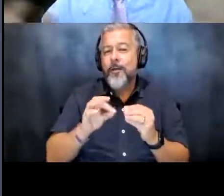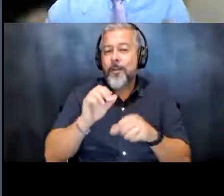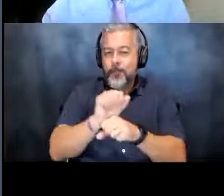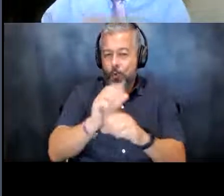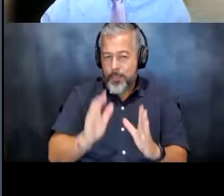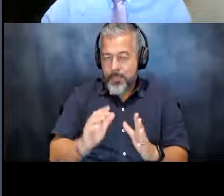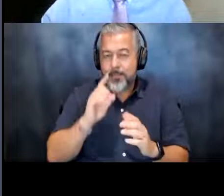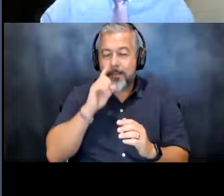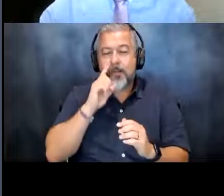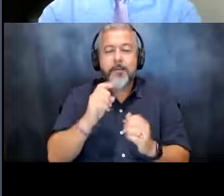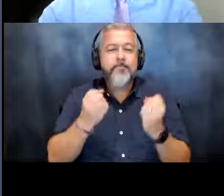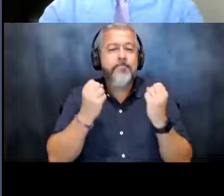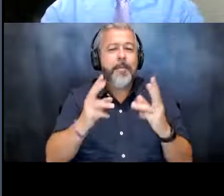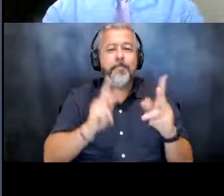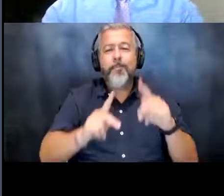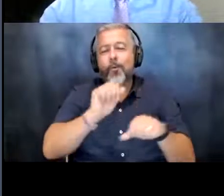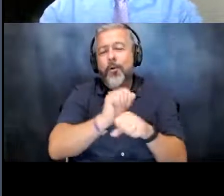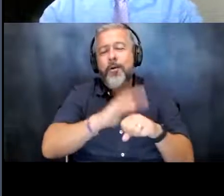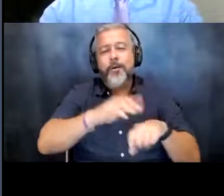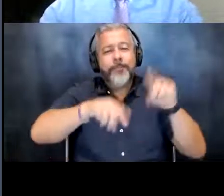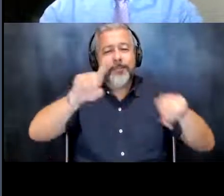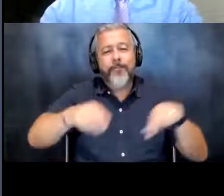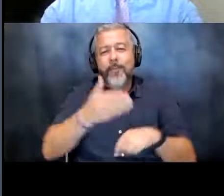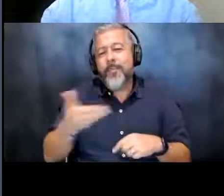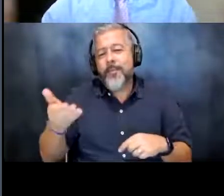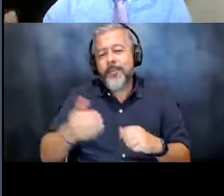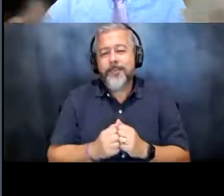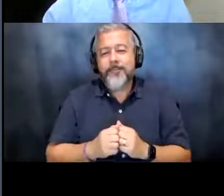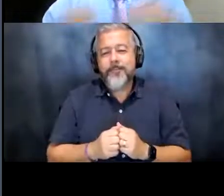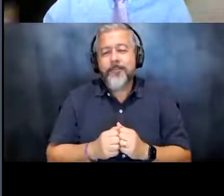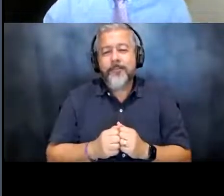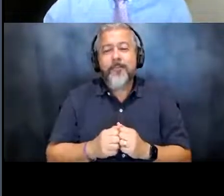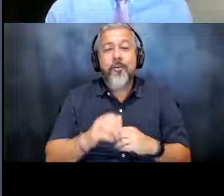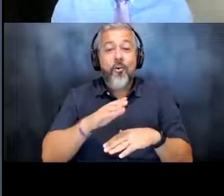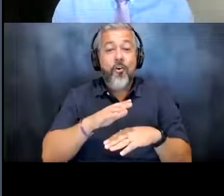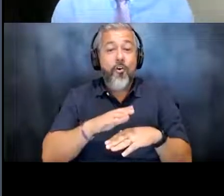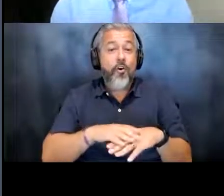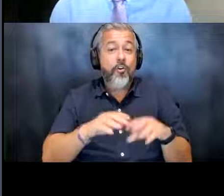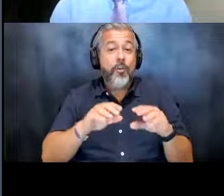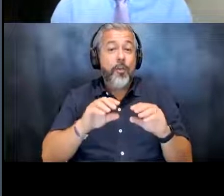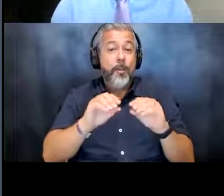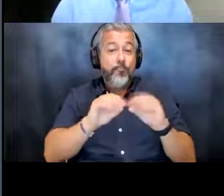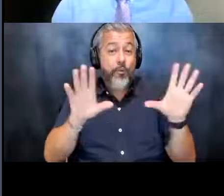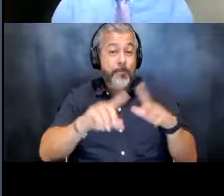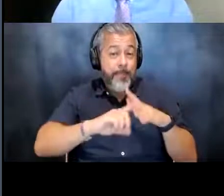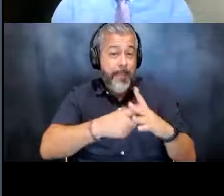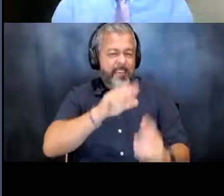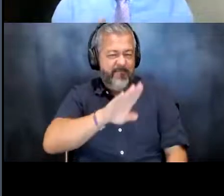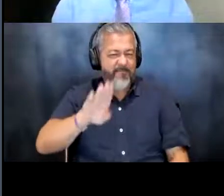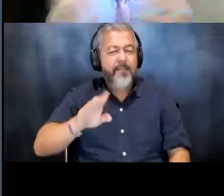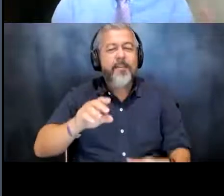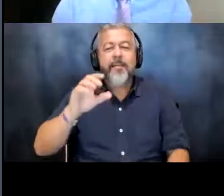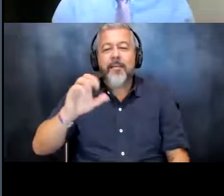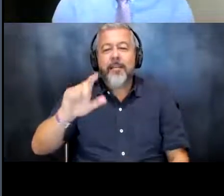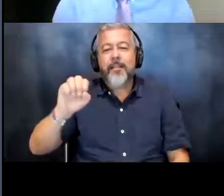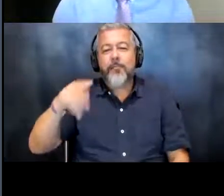that work on so many different things. And so on the Brilliant Beginnings and Calspark projects, we have a